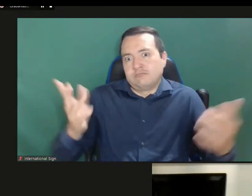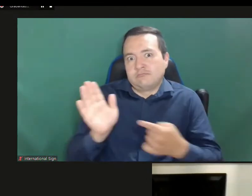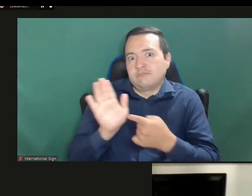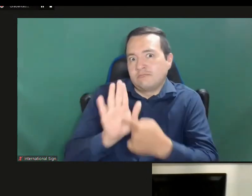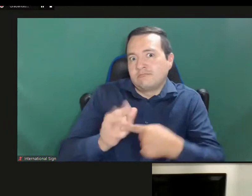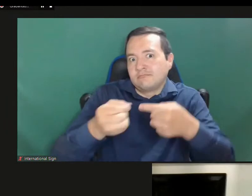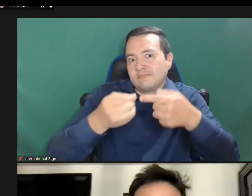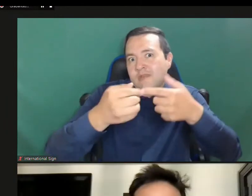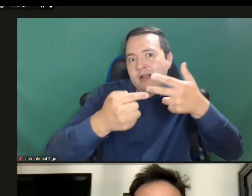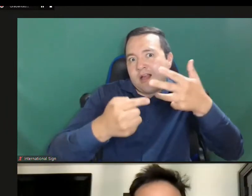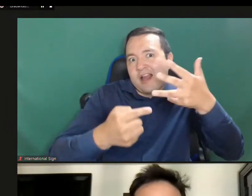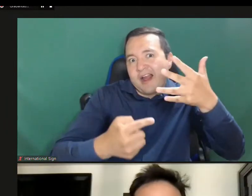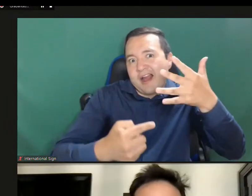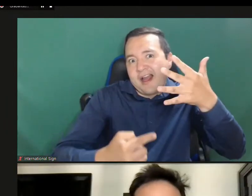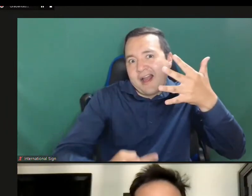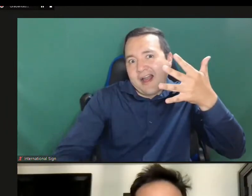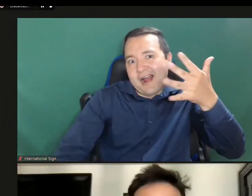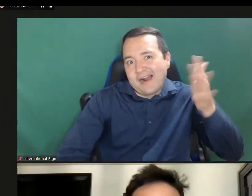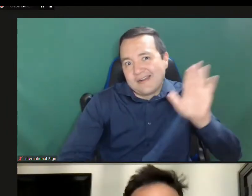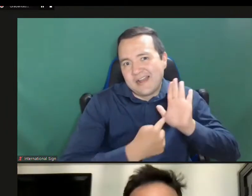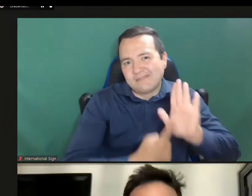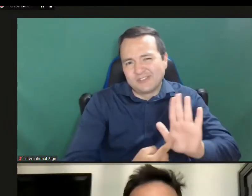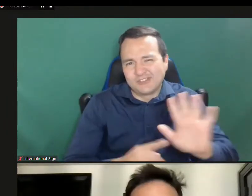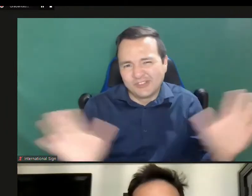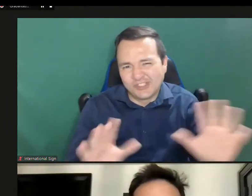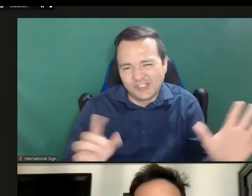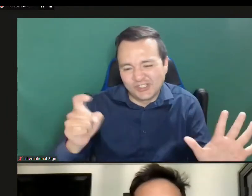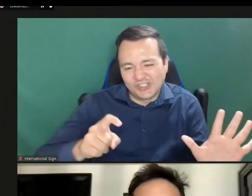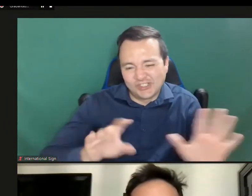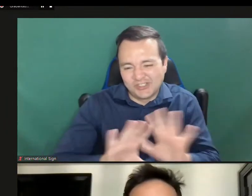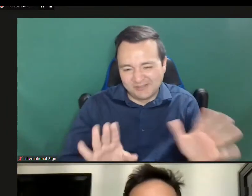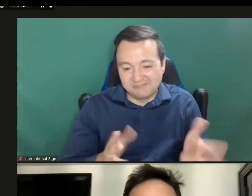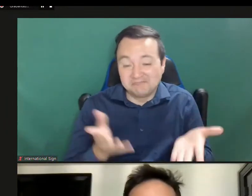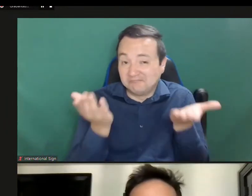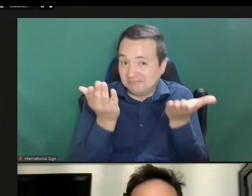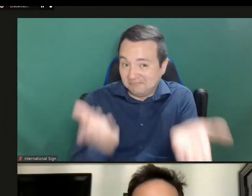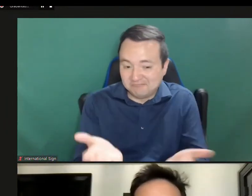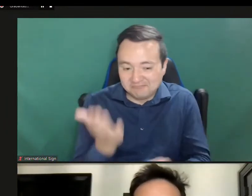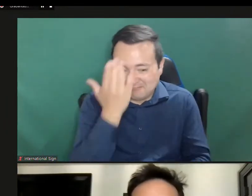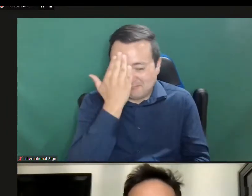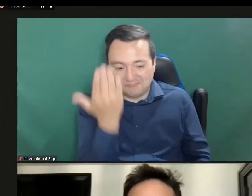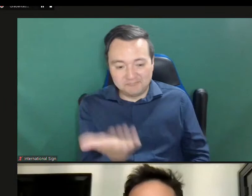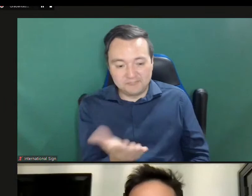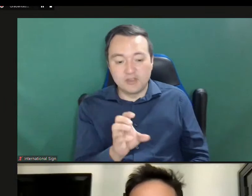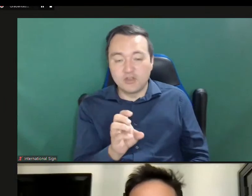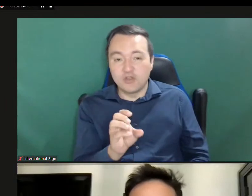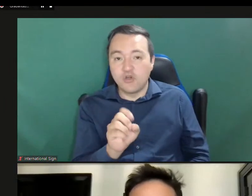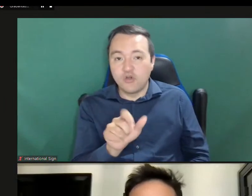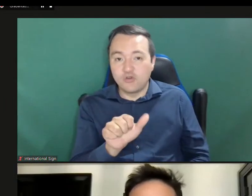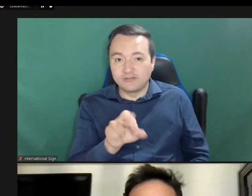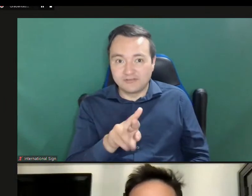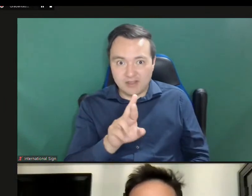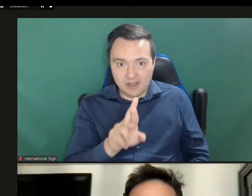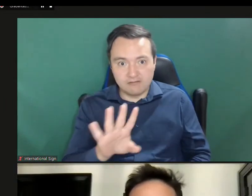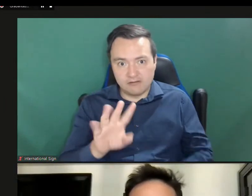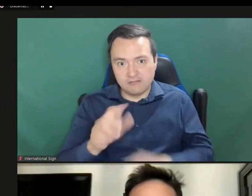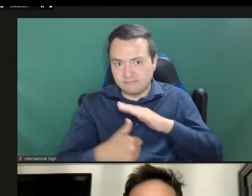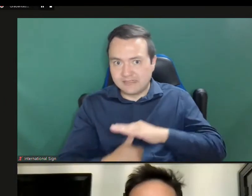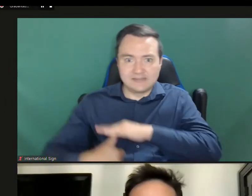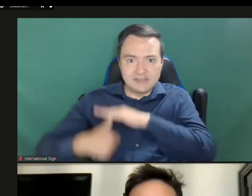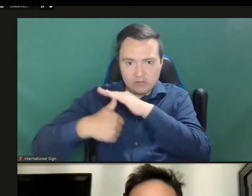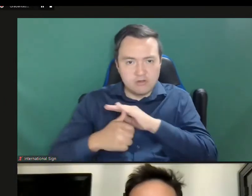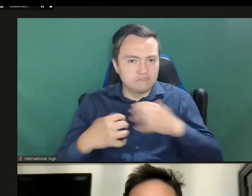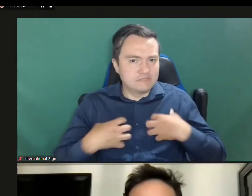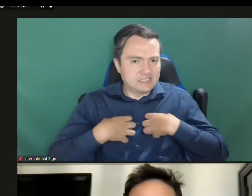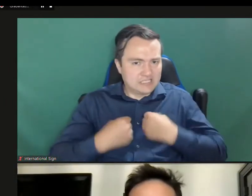they deserve a full introduction, but they don't need it. They're known. Oscar is well